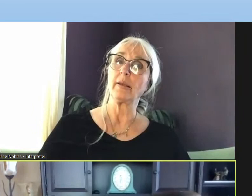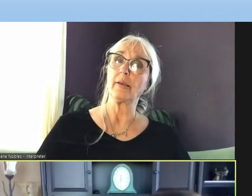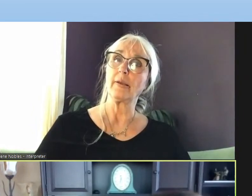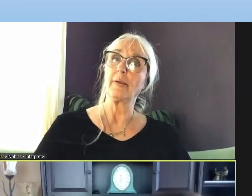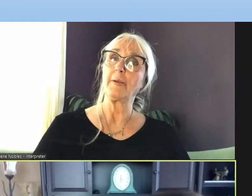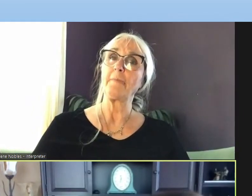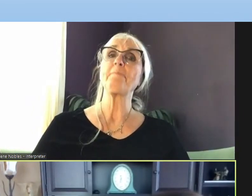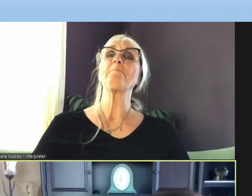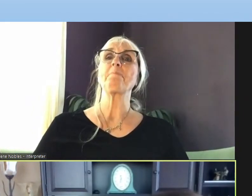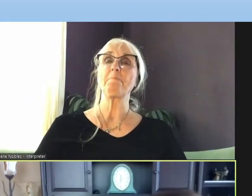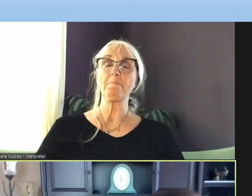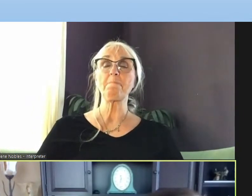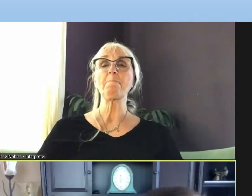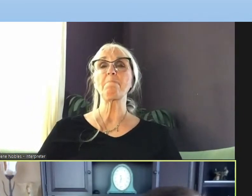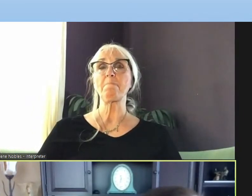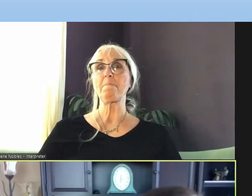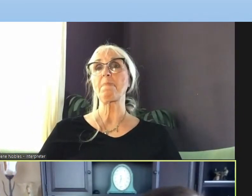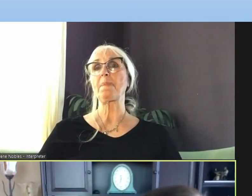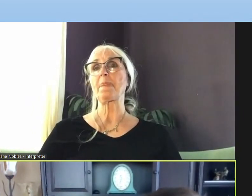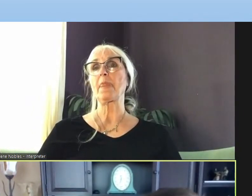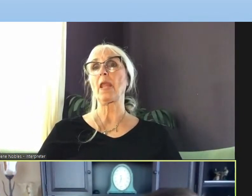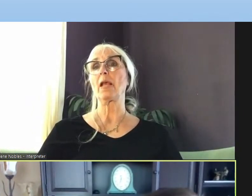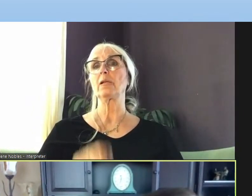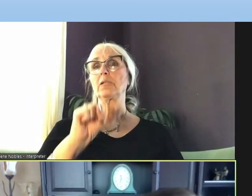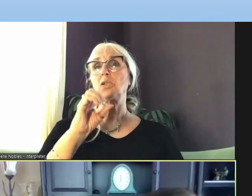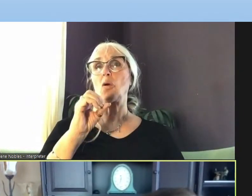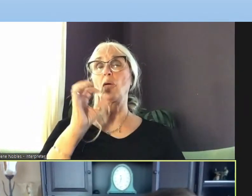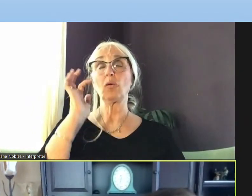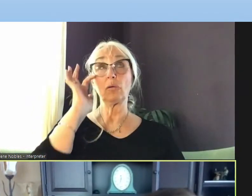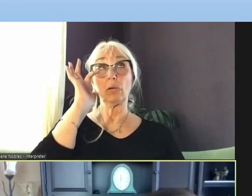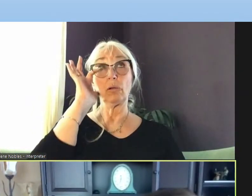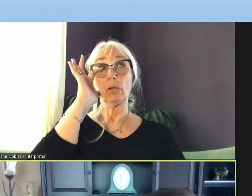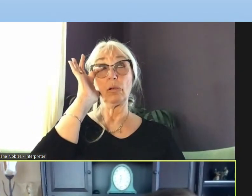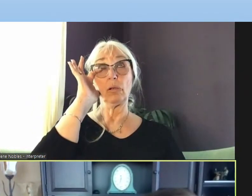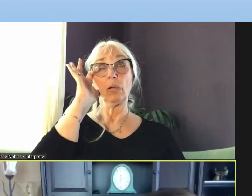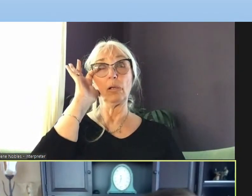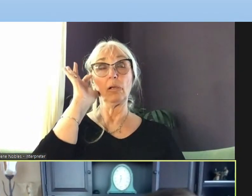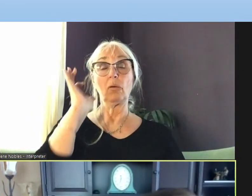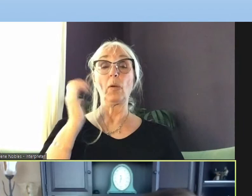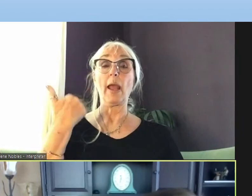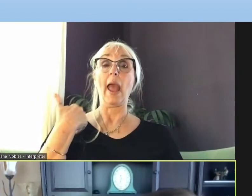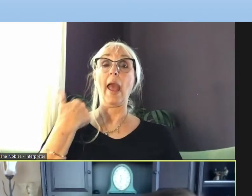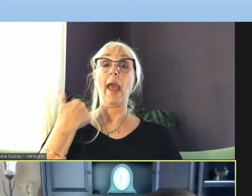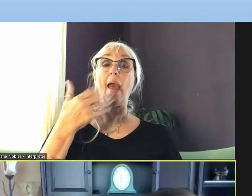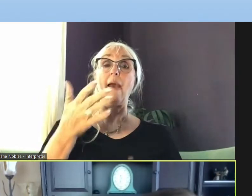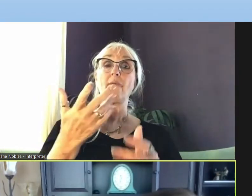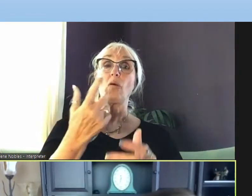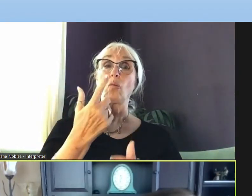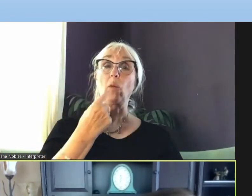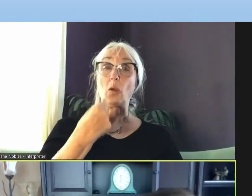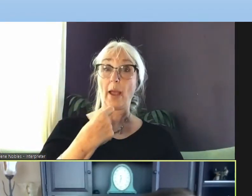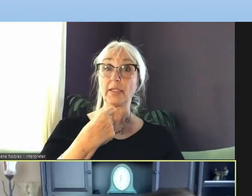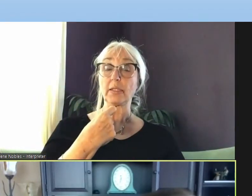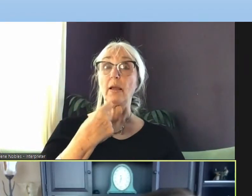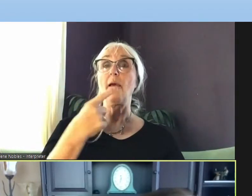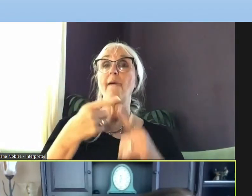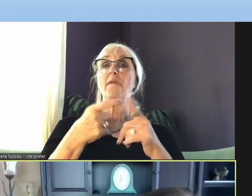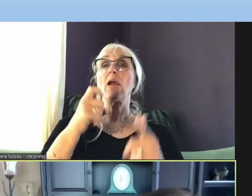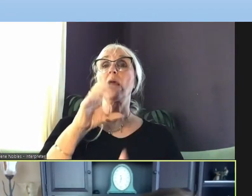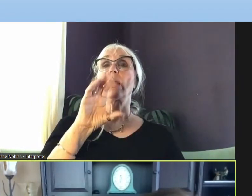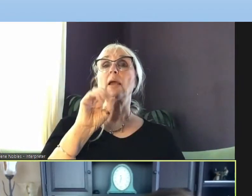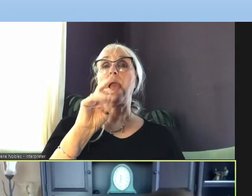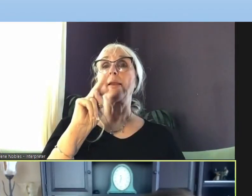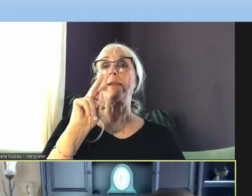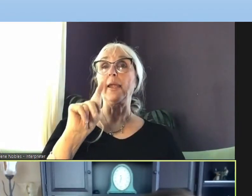Yes, sir. So we have a request from the county courts at law